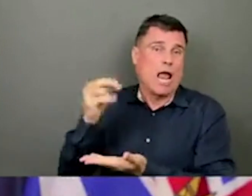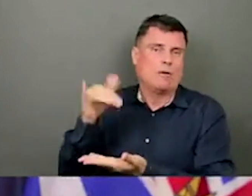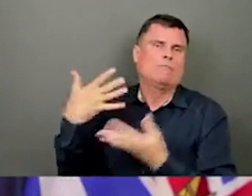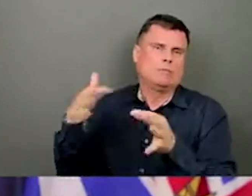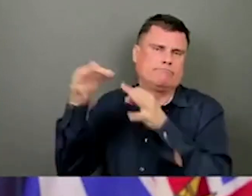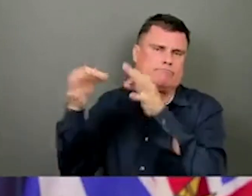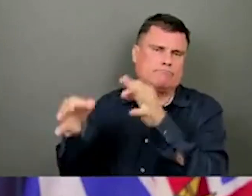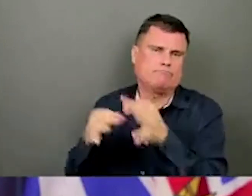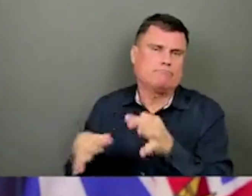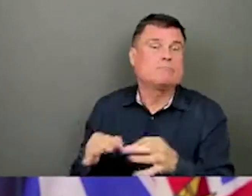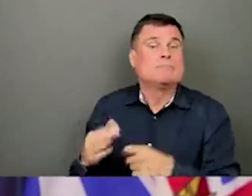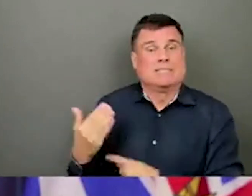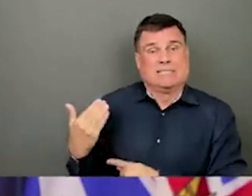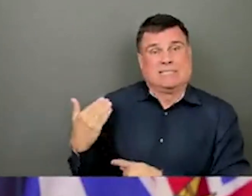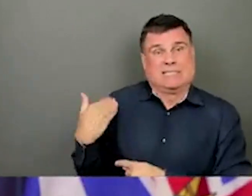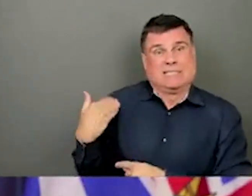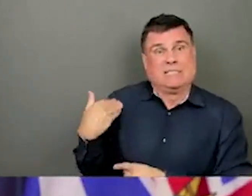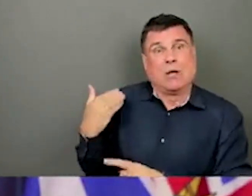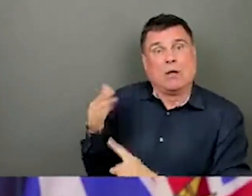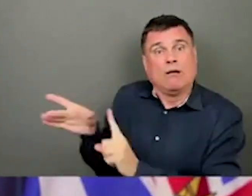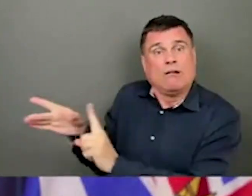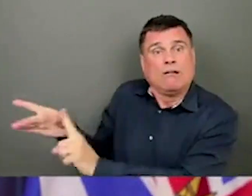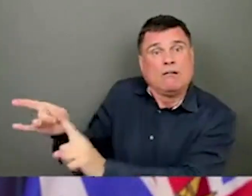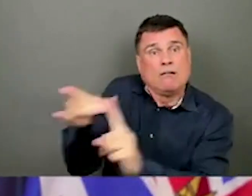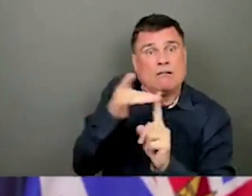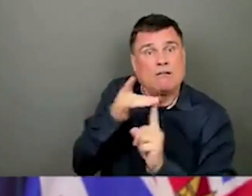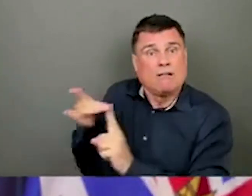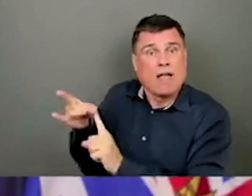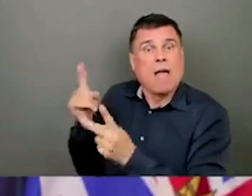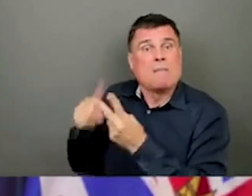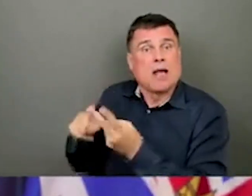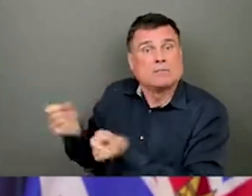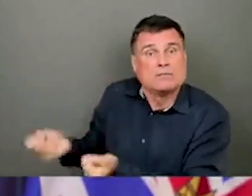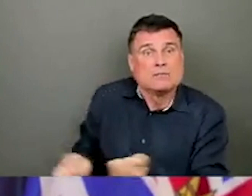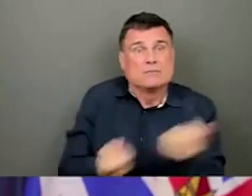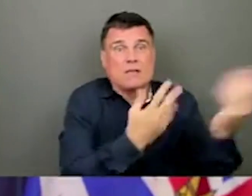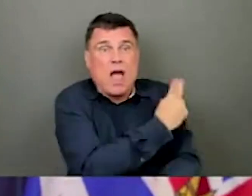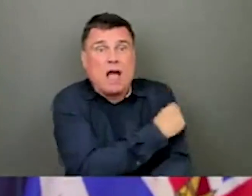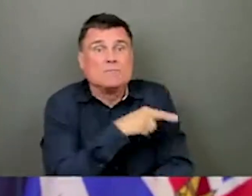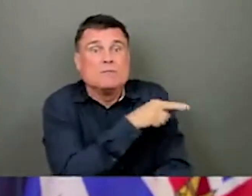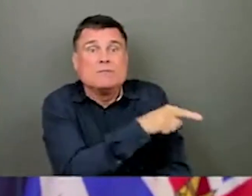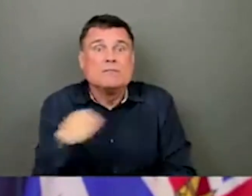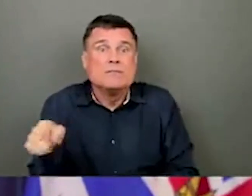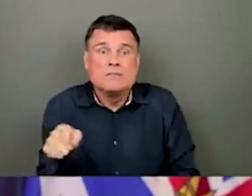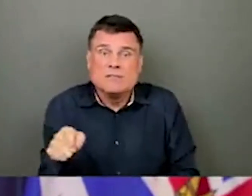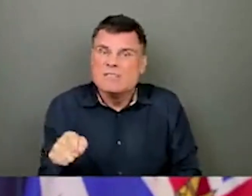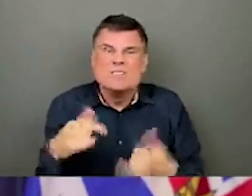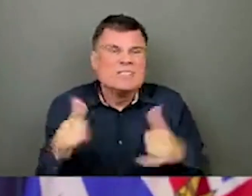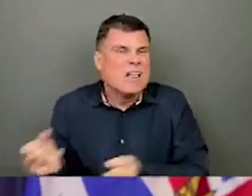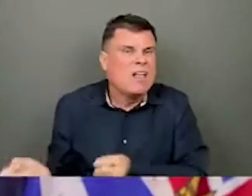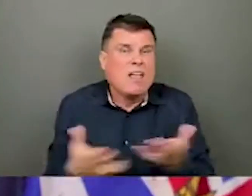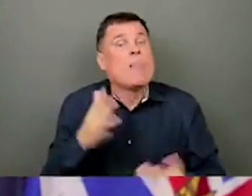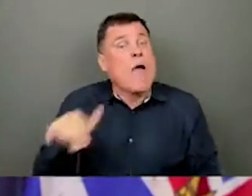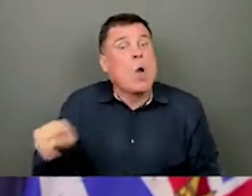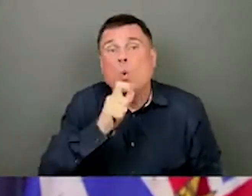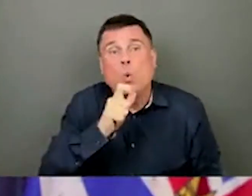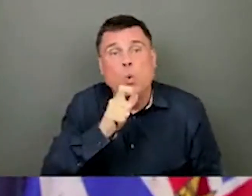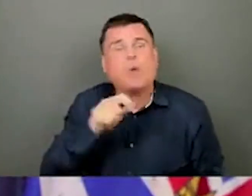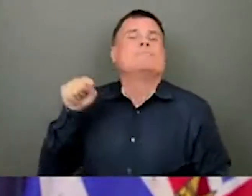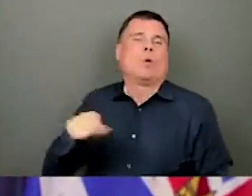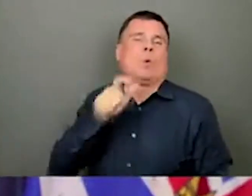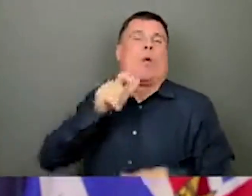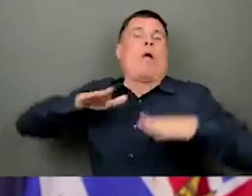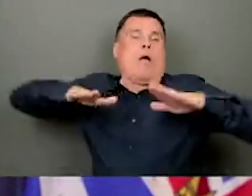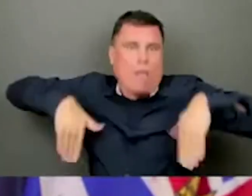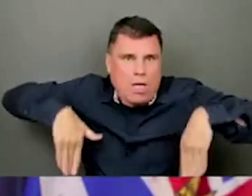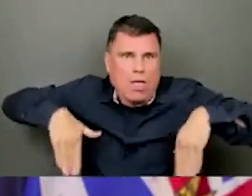seen and hospitalizations we've seen continue to be amongst unvaccinated individuals who represent, of course, a smaller and